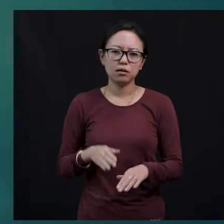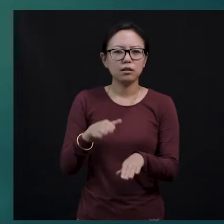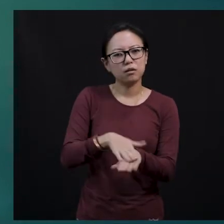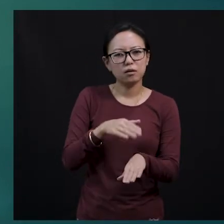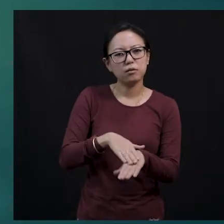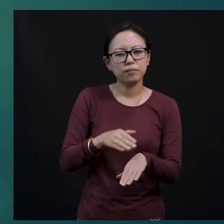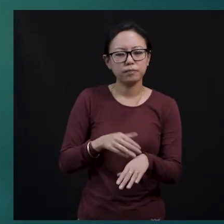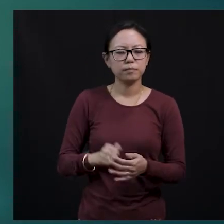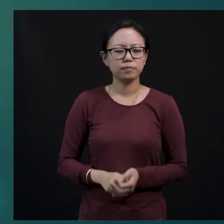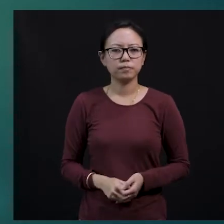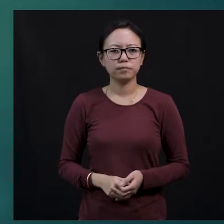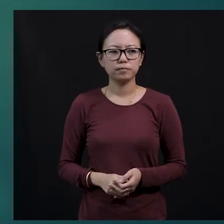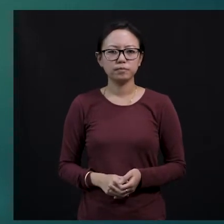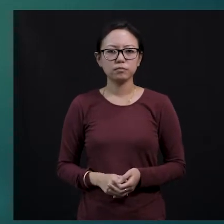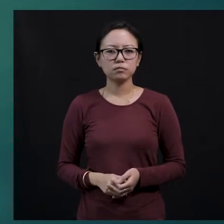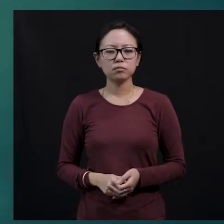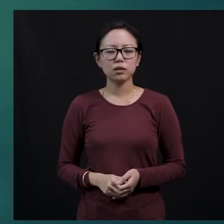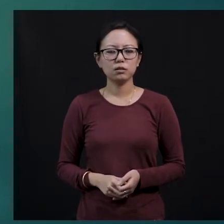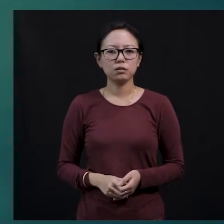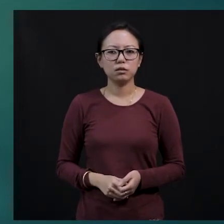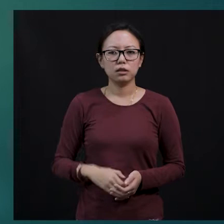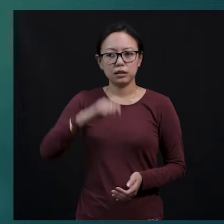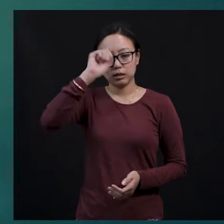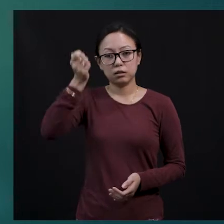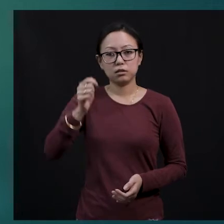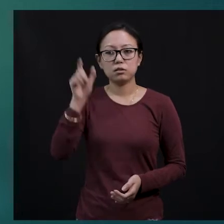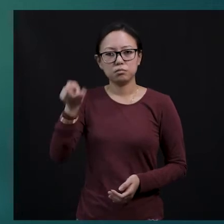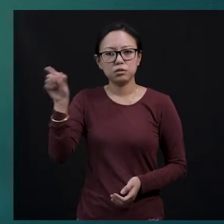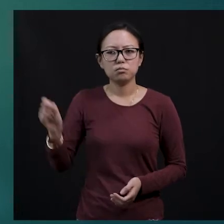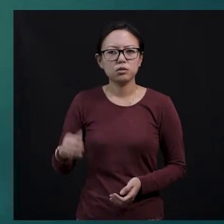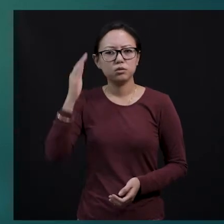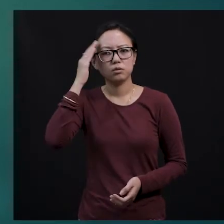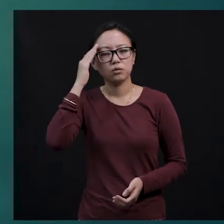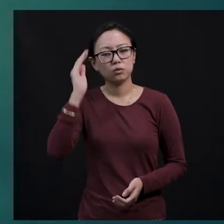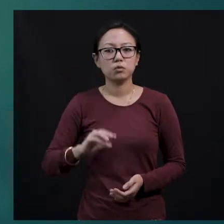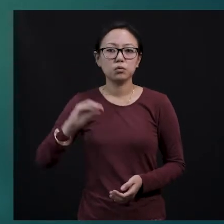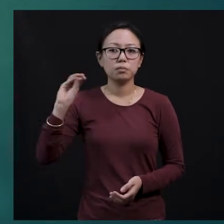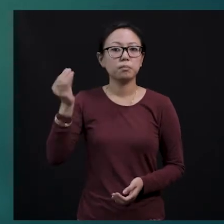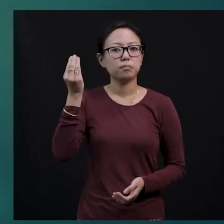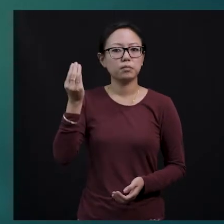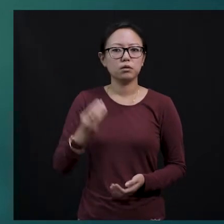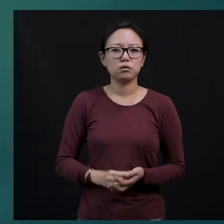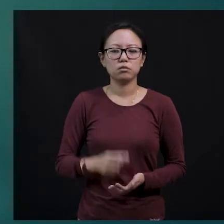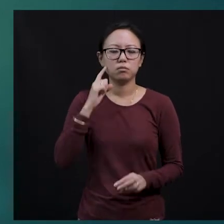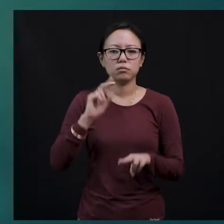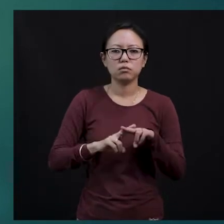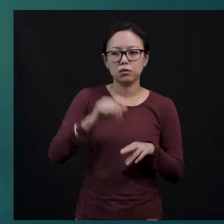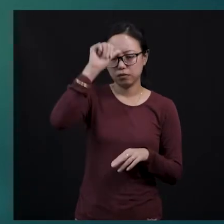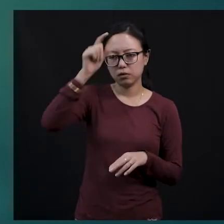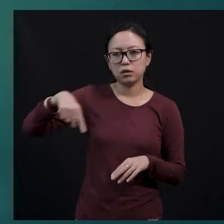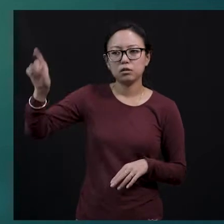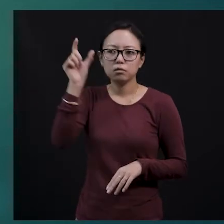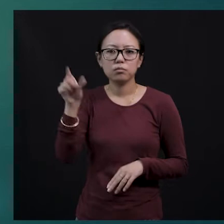They actually thought that it would be better that they employ Indians in the government rather than bringing Britishers to